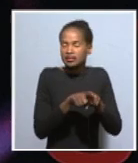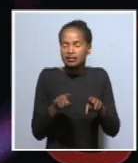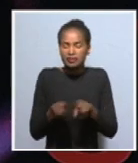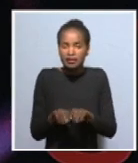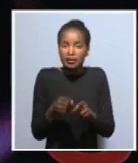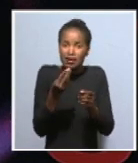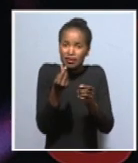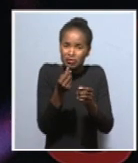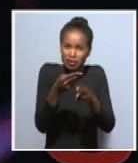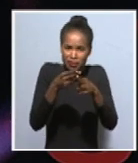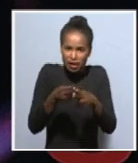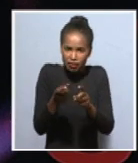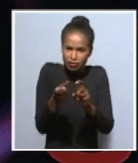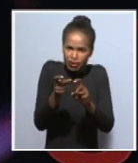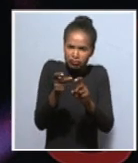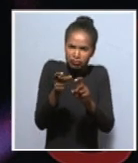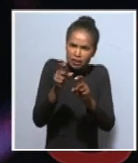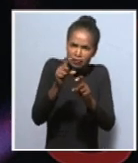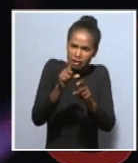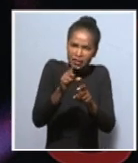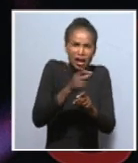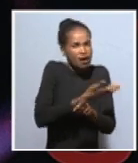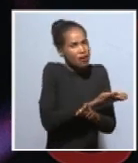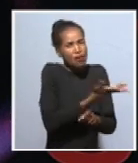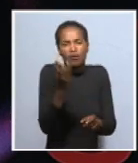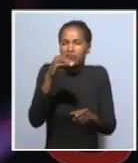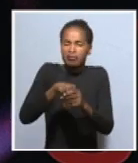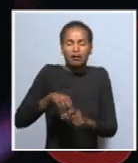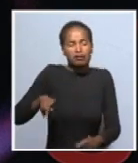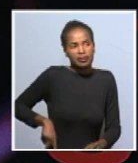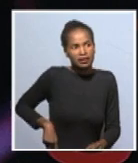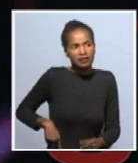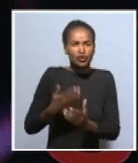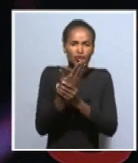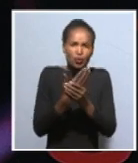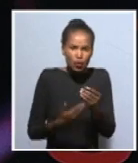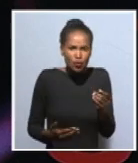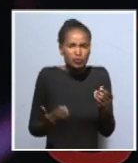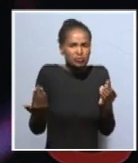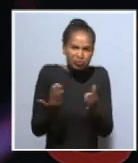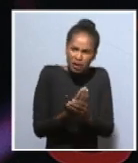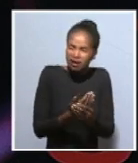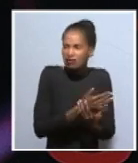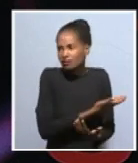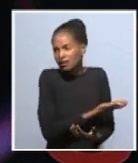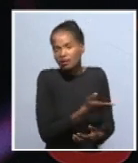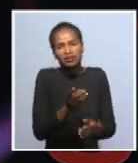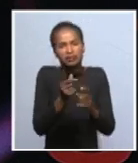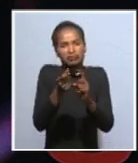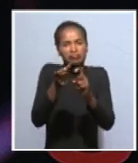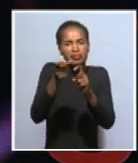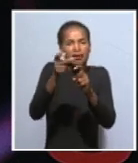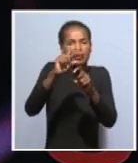come down, then they actually come down for everyone. So we would not have a rate for existing clients and a rate for new clients for the same